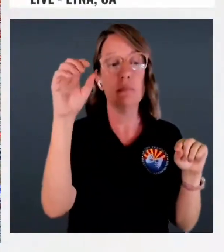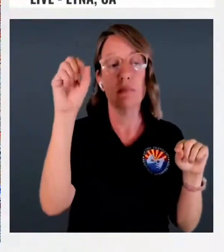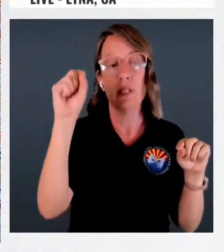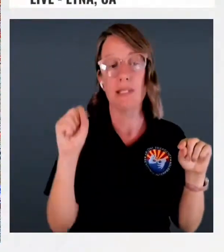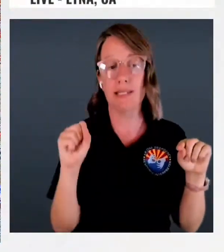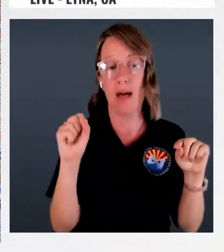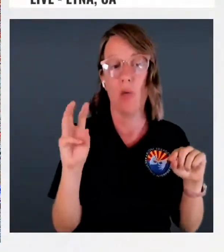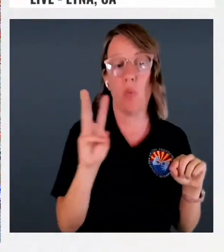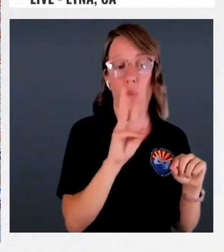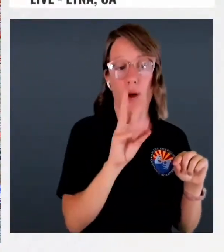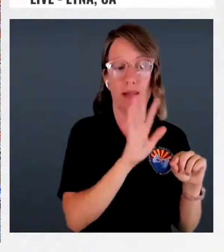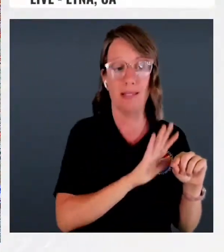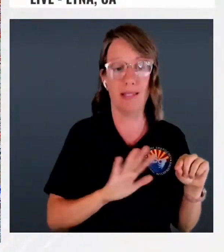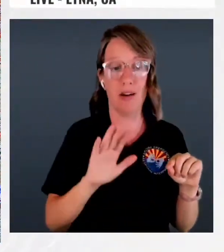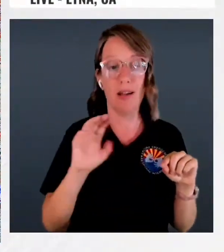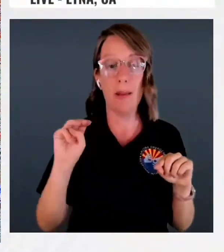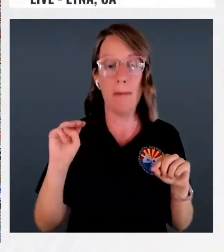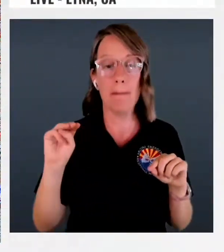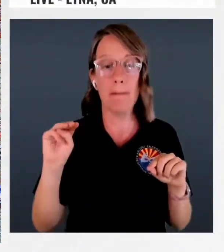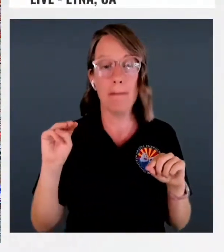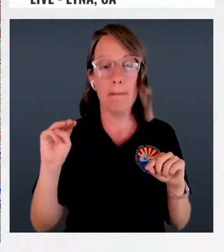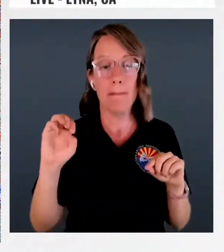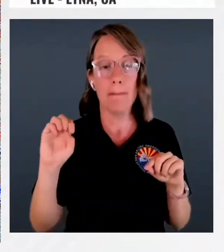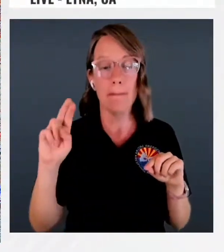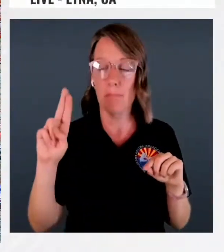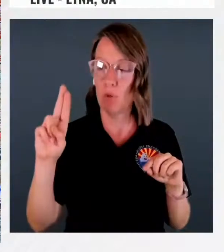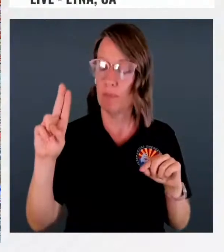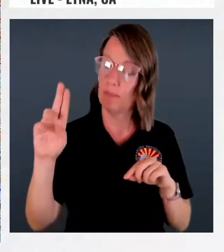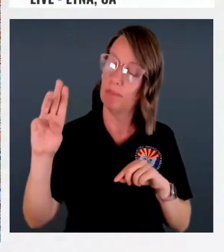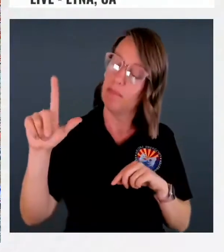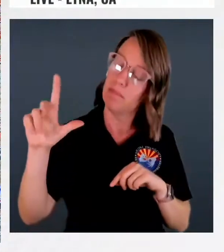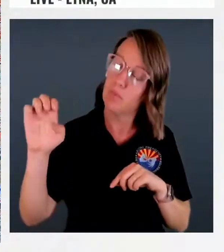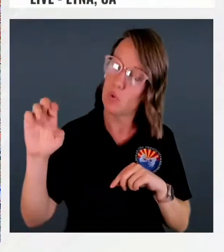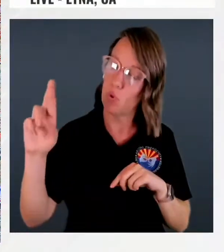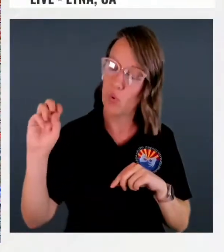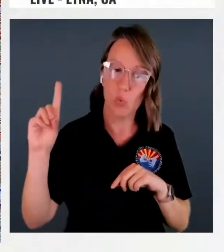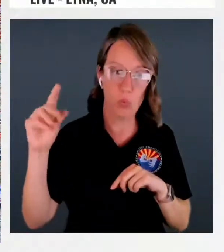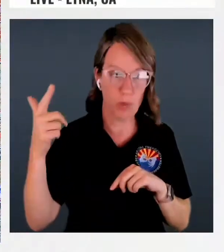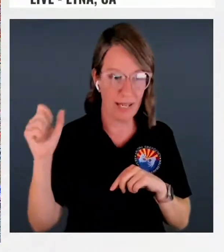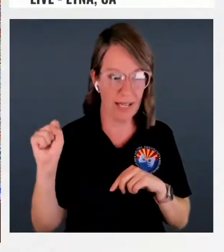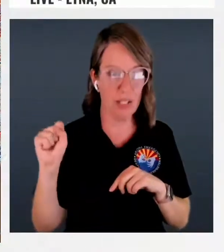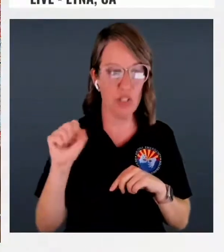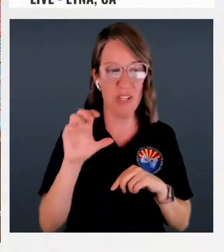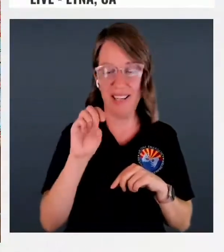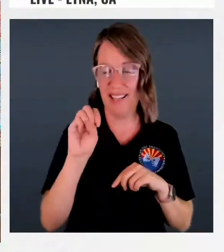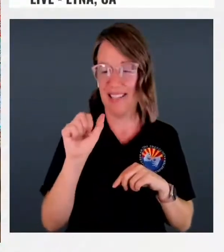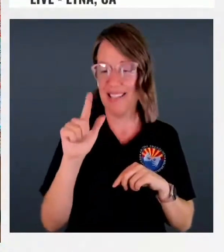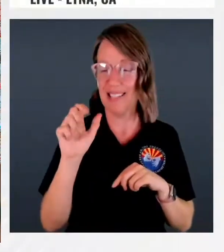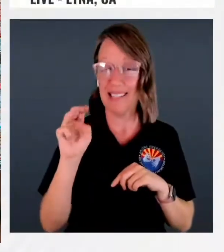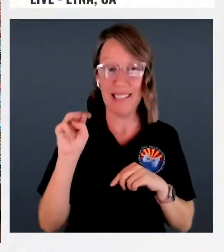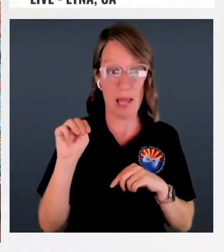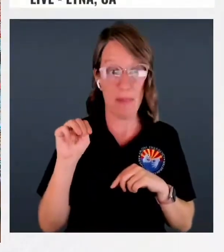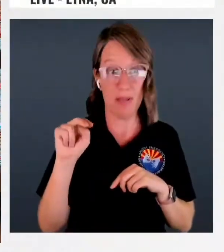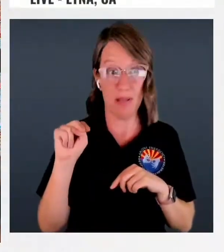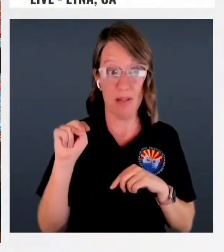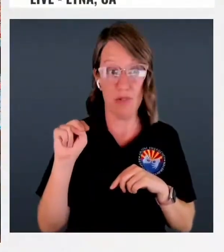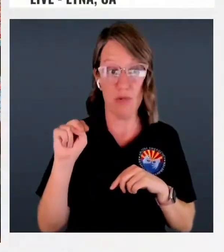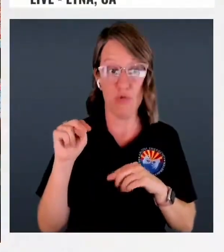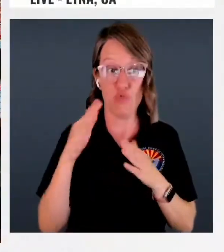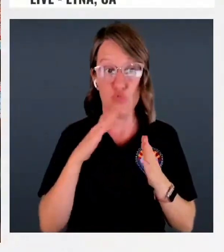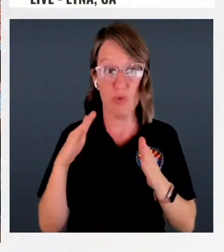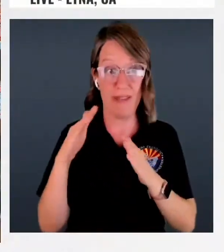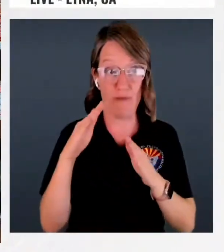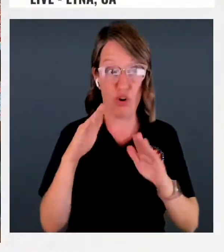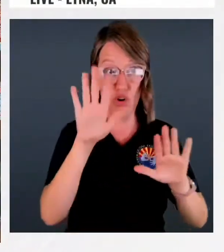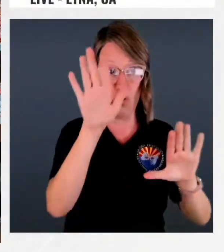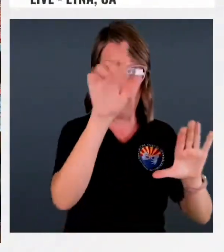the north right-hand fork of the North Fork of the Salmon River and coming back down toward the point of origin of the fire